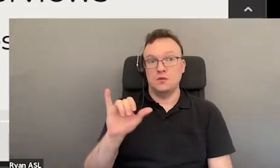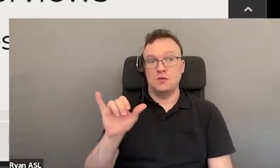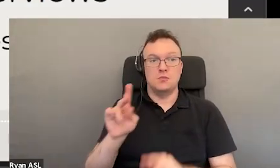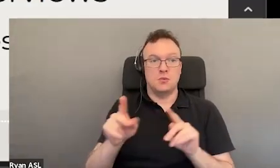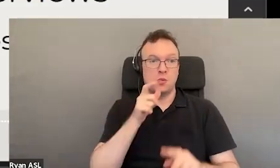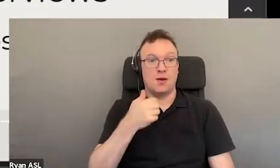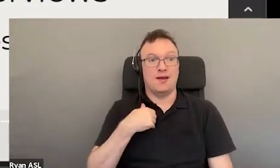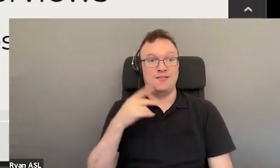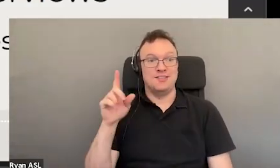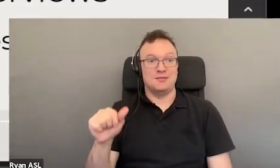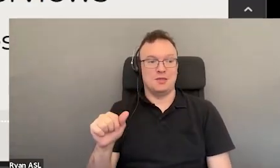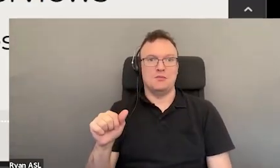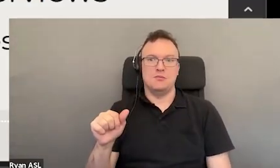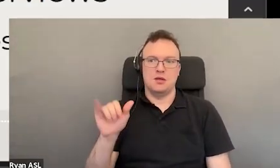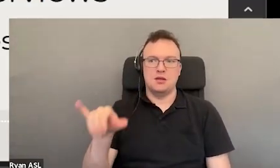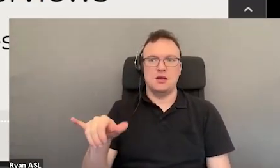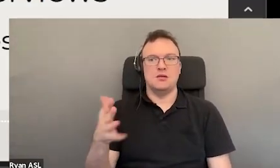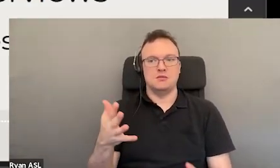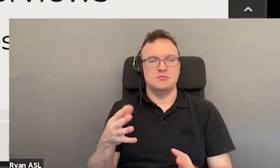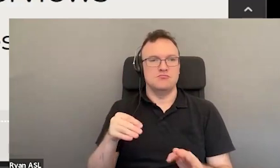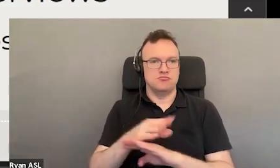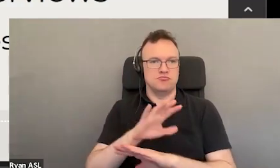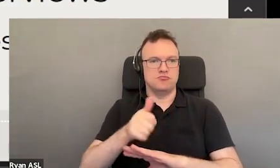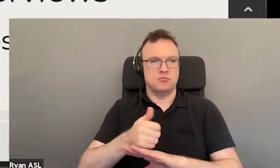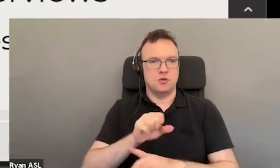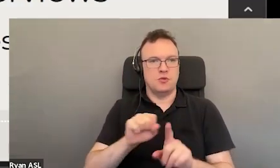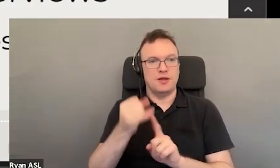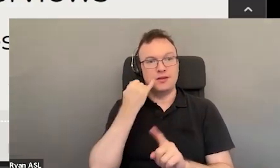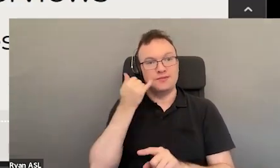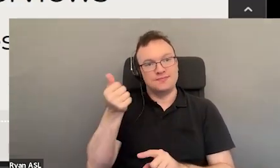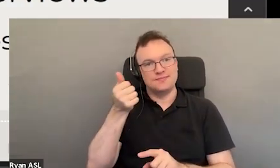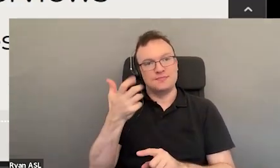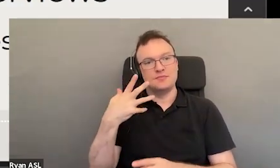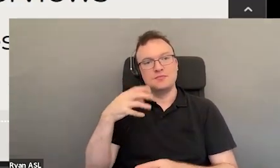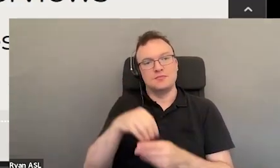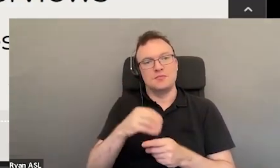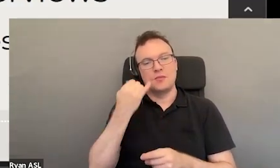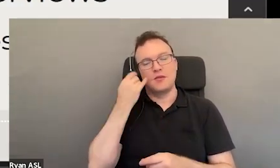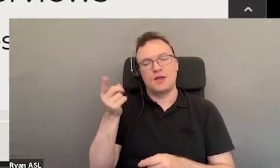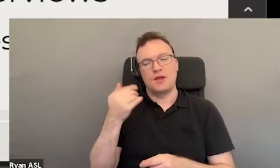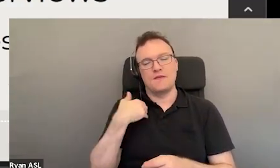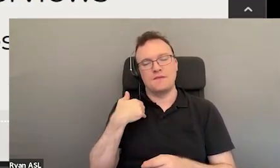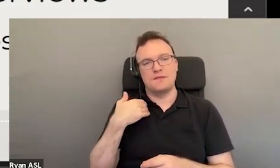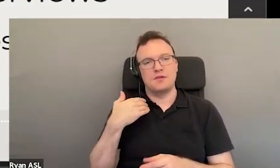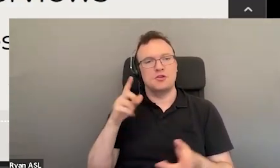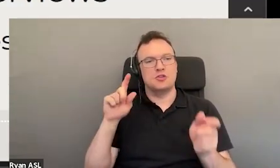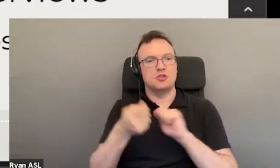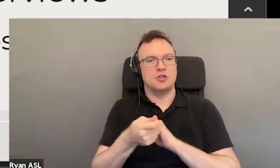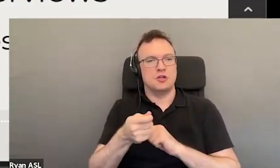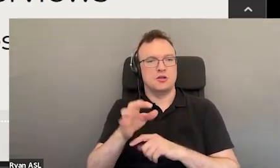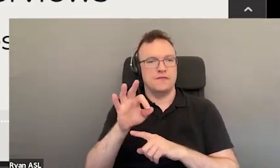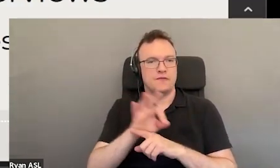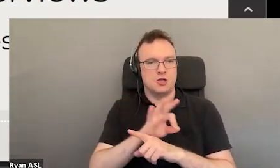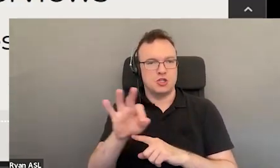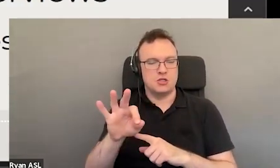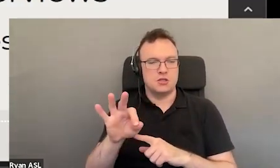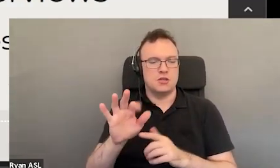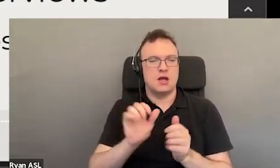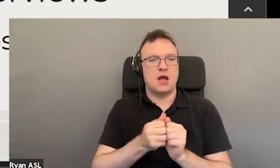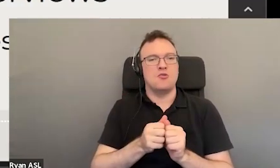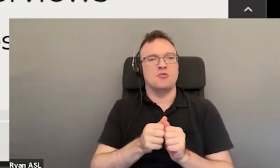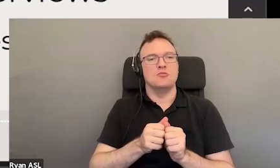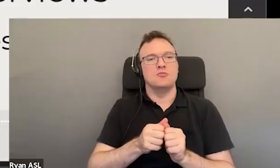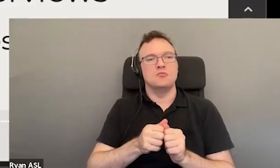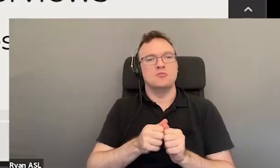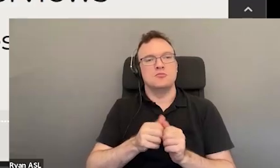with disabilities, that can definitely be the case if they are engaged, if they have a change in functioning, if they